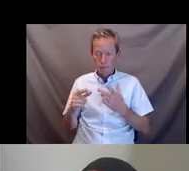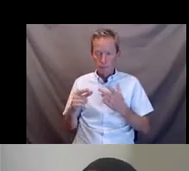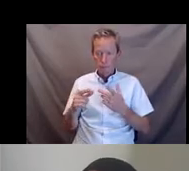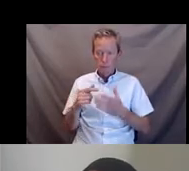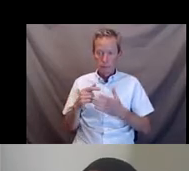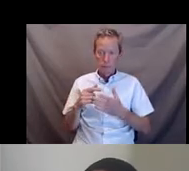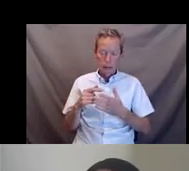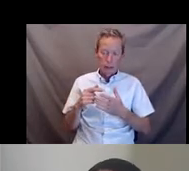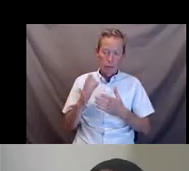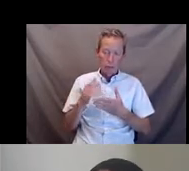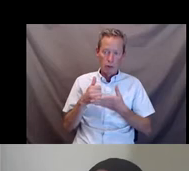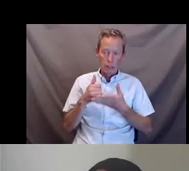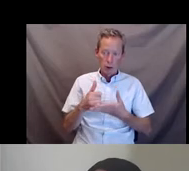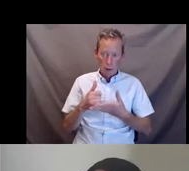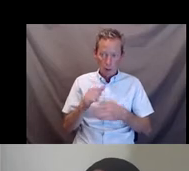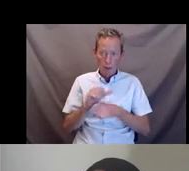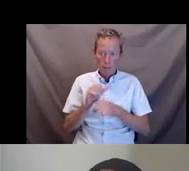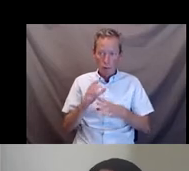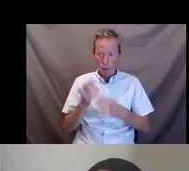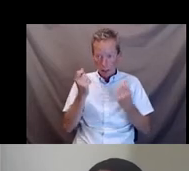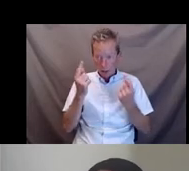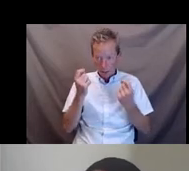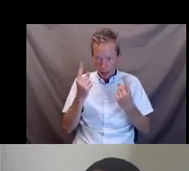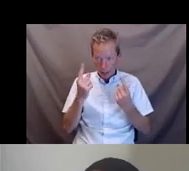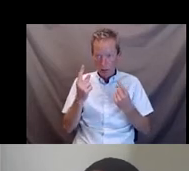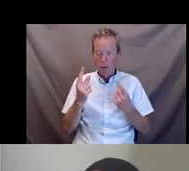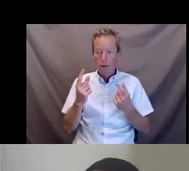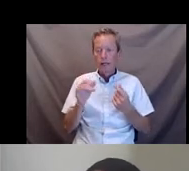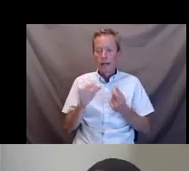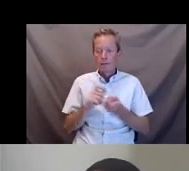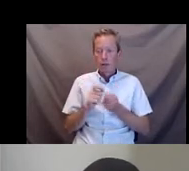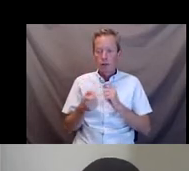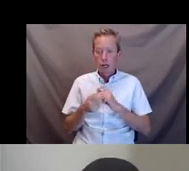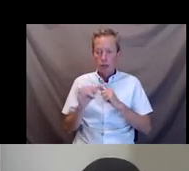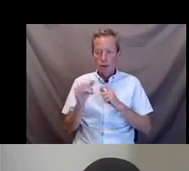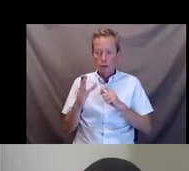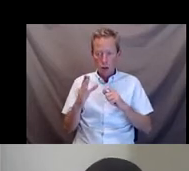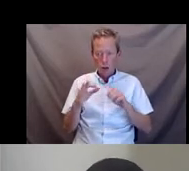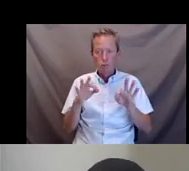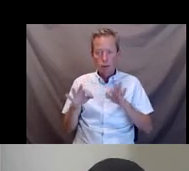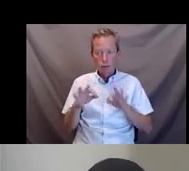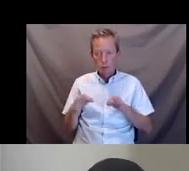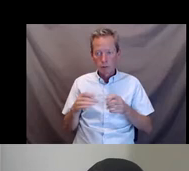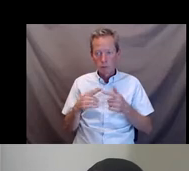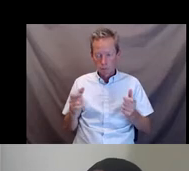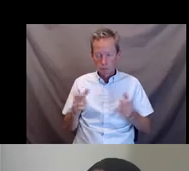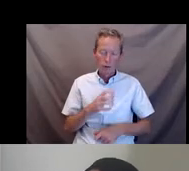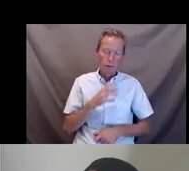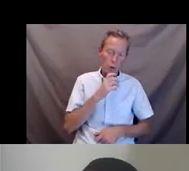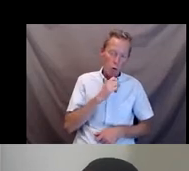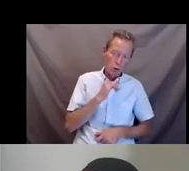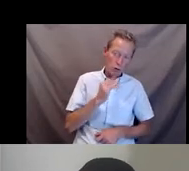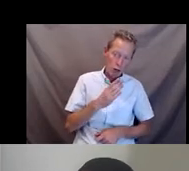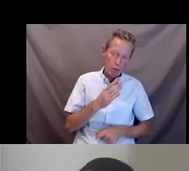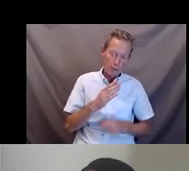in terms of changing the mapping an employee or a job from an old job classification or